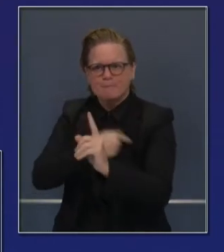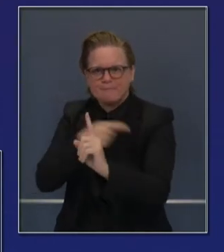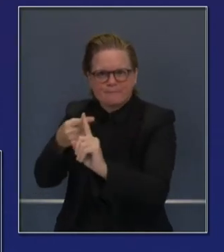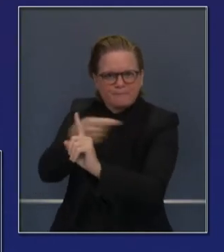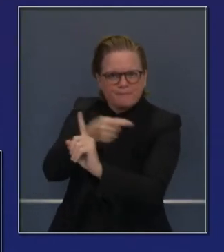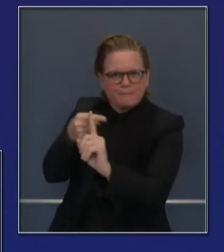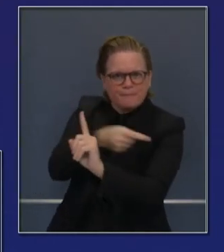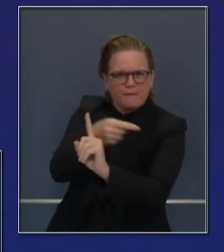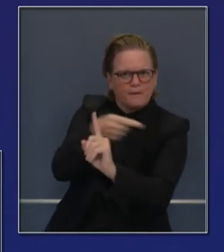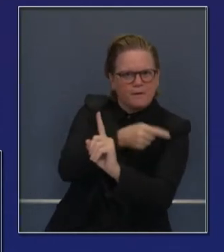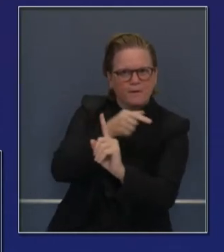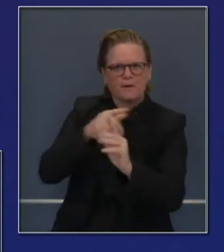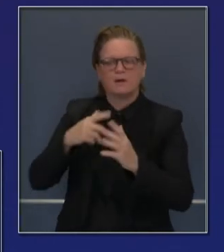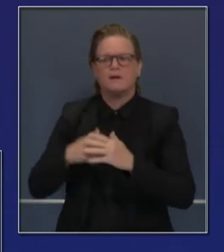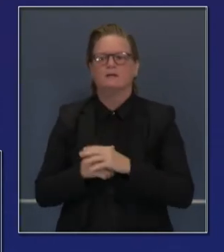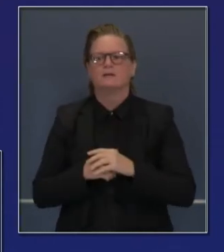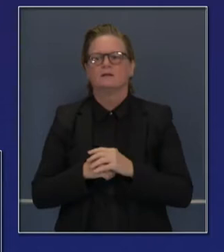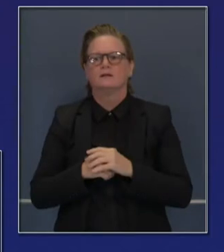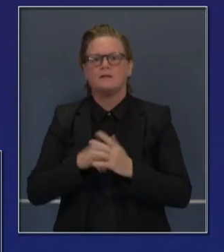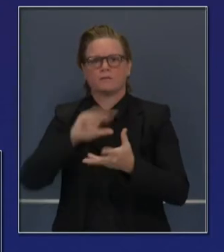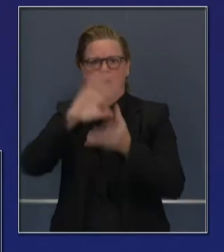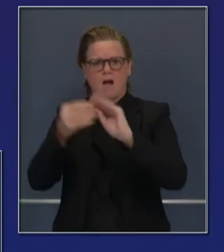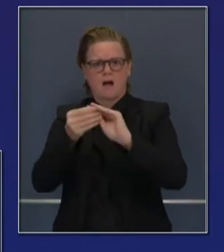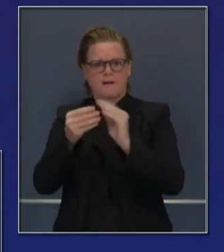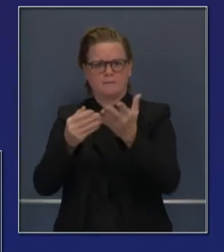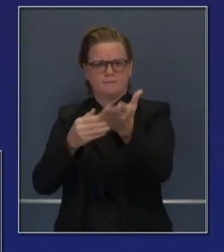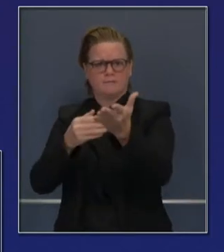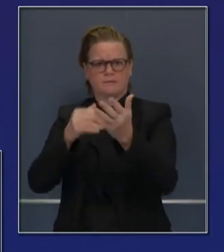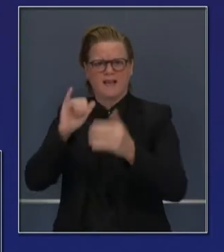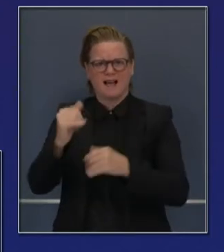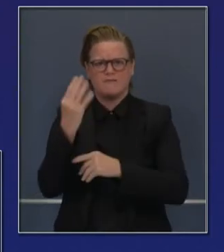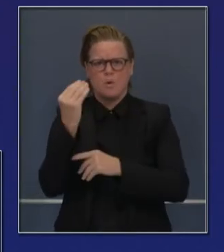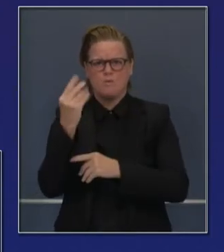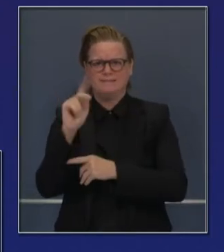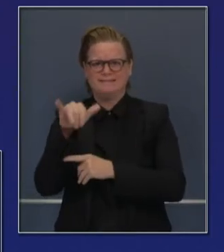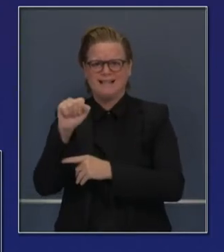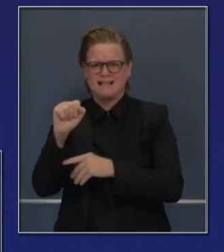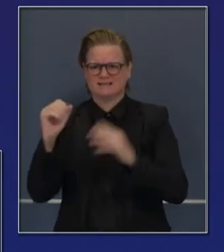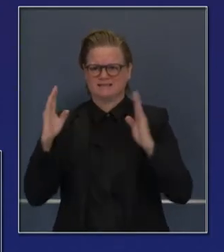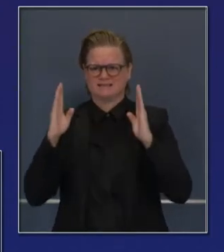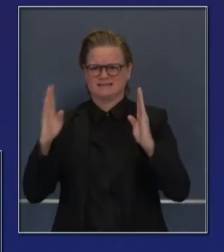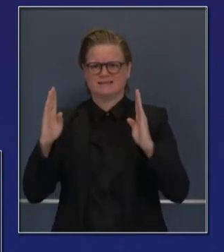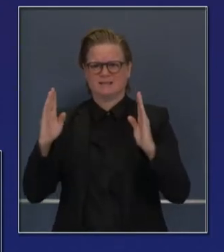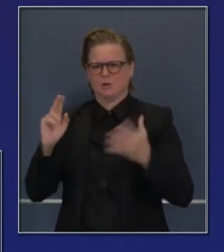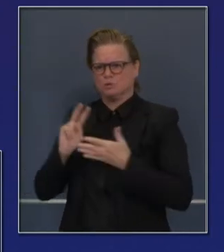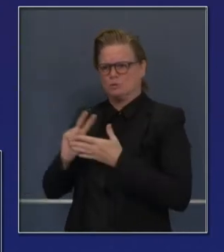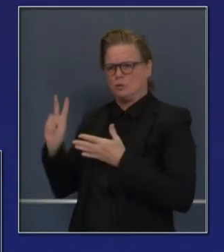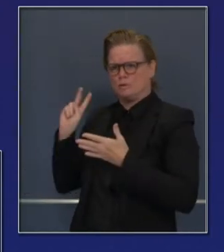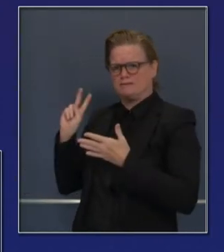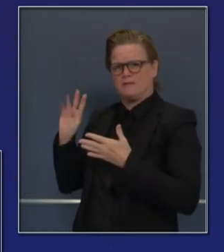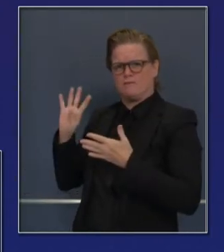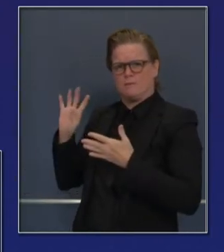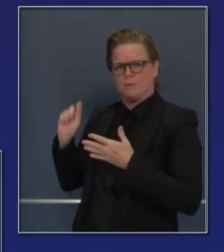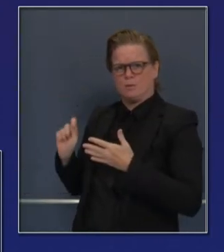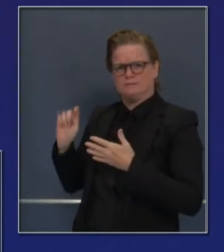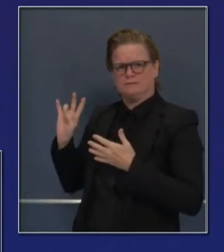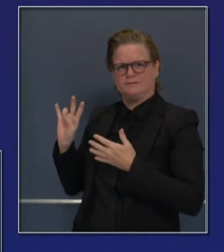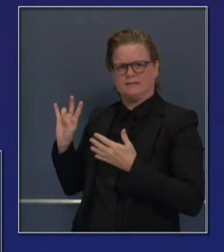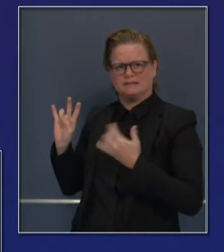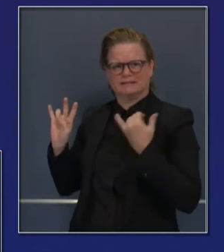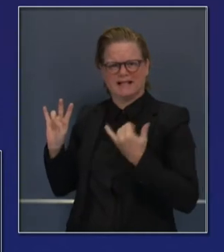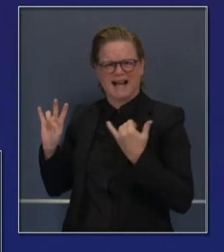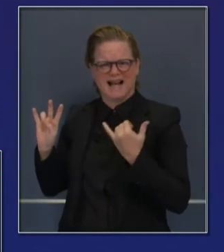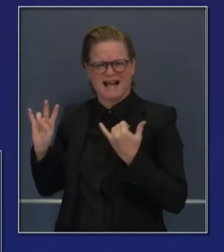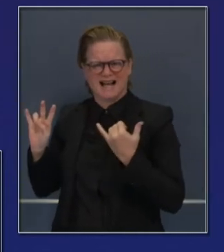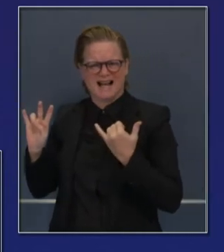with. This is the positivity rate. A few weeks back, it was at 4.7%, 5.5% when we updated you